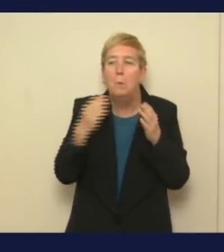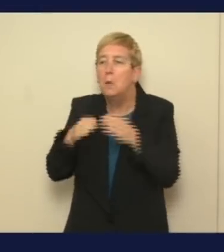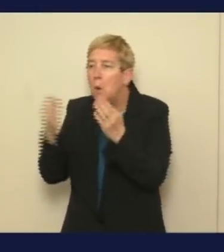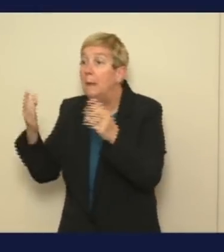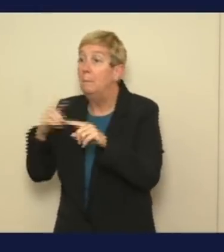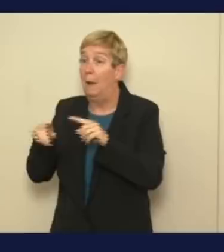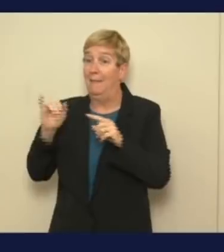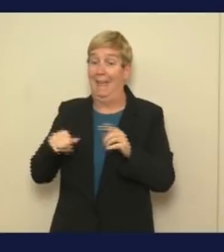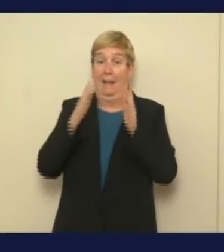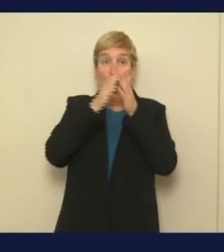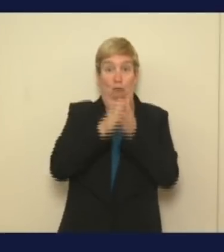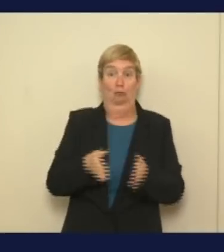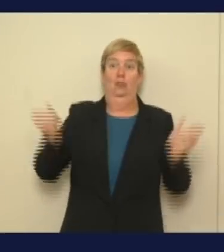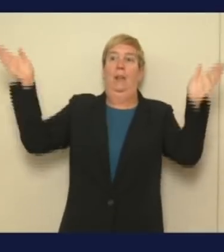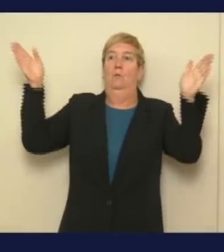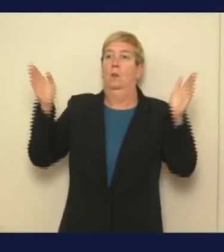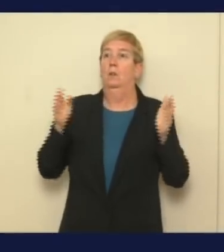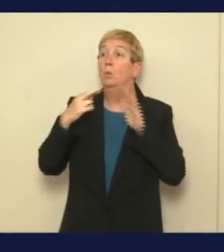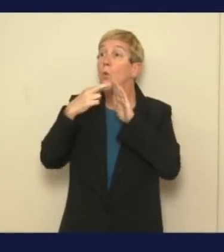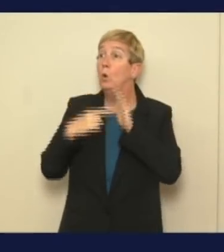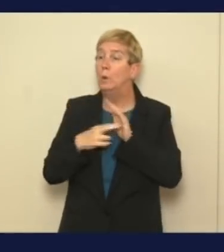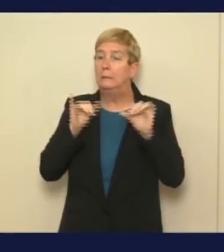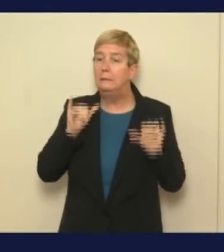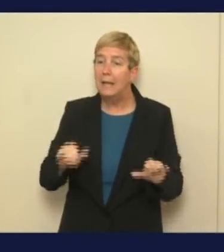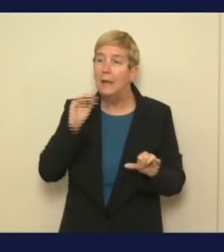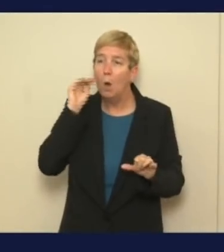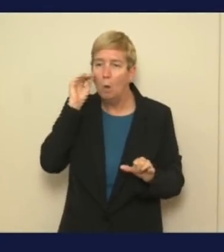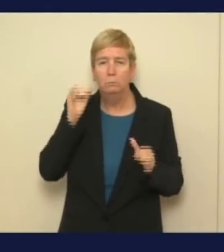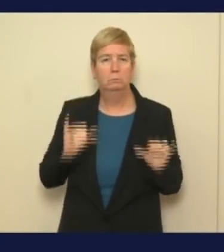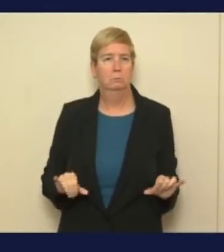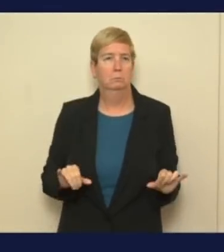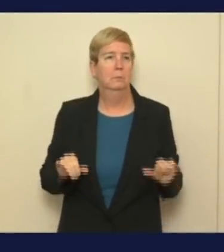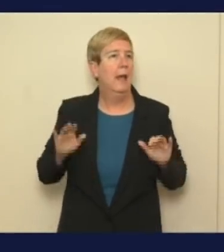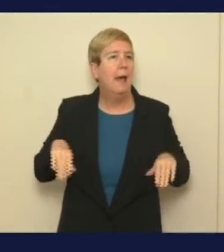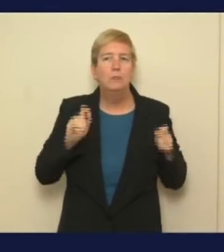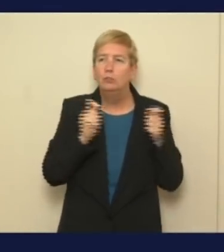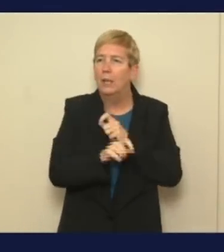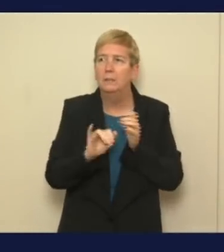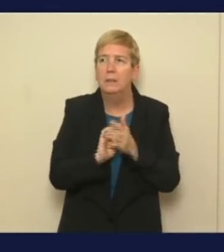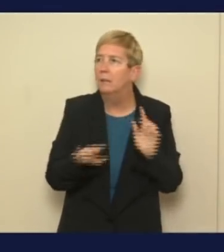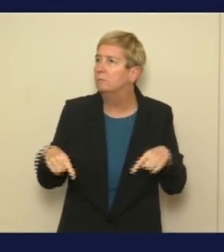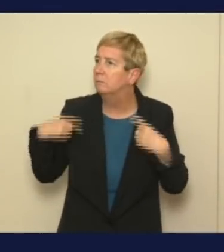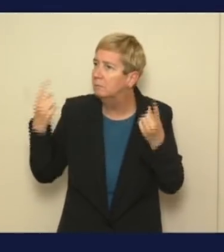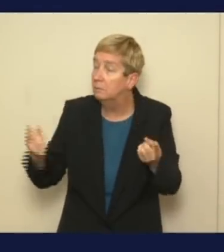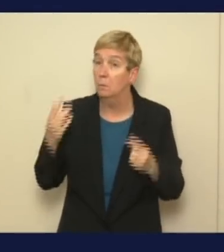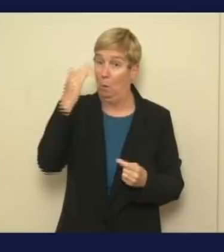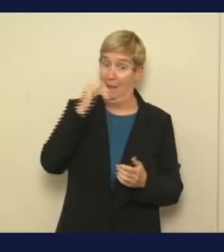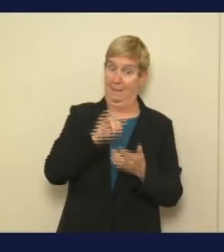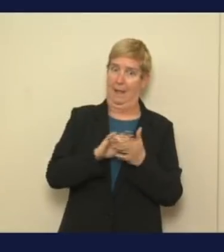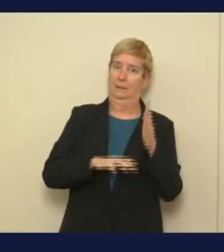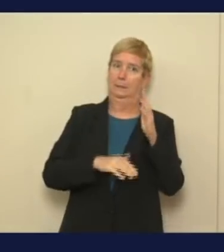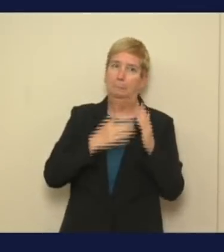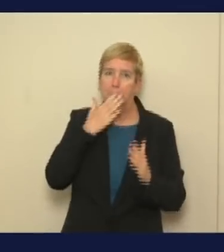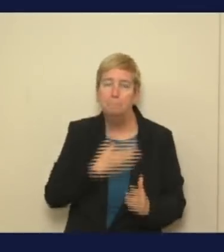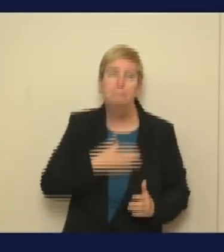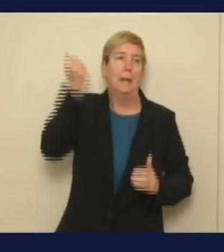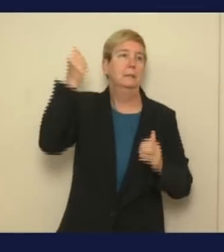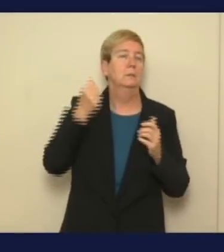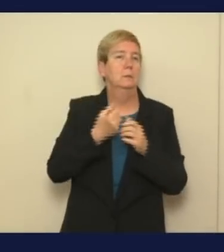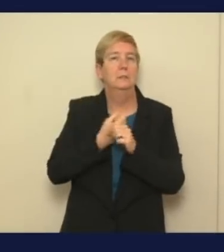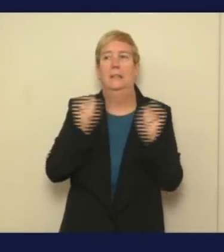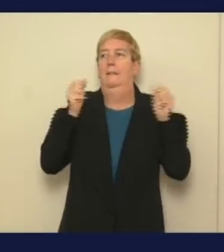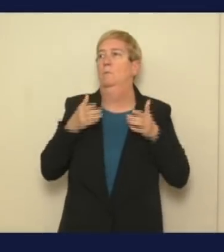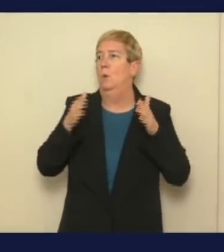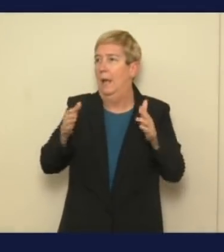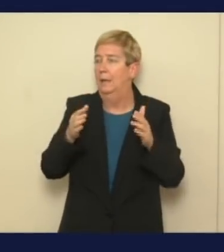decision, stay at home, is still in effect because it is the most effective way to stop and